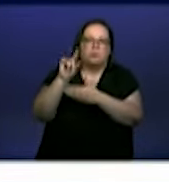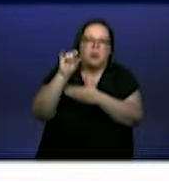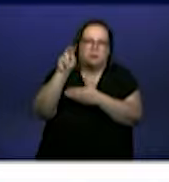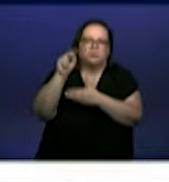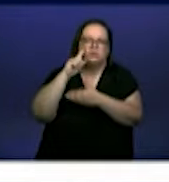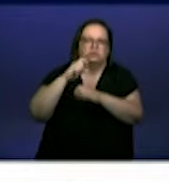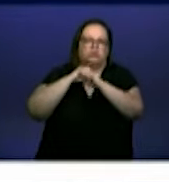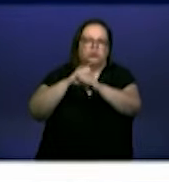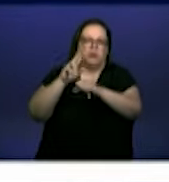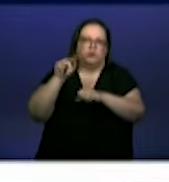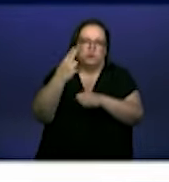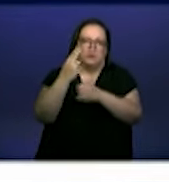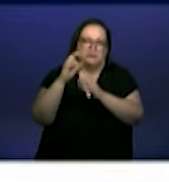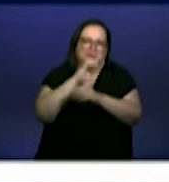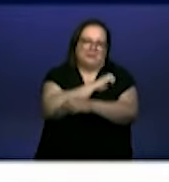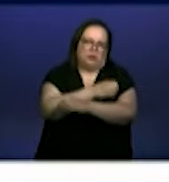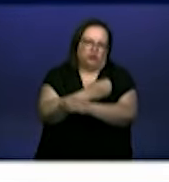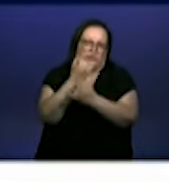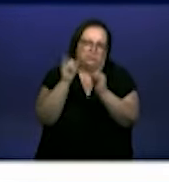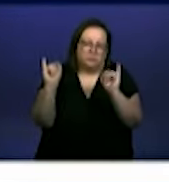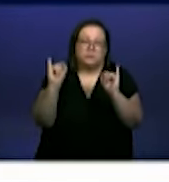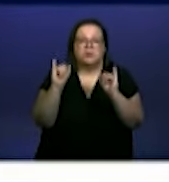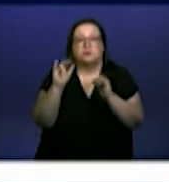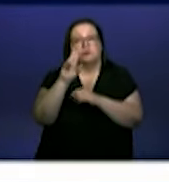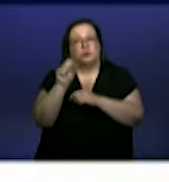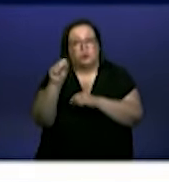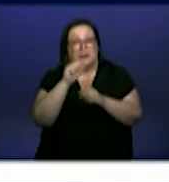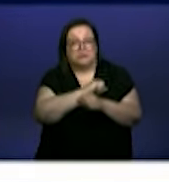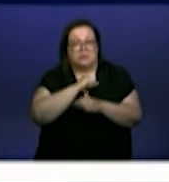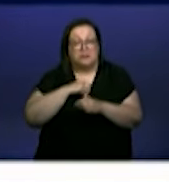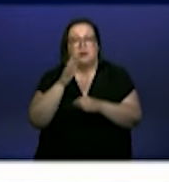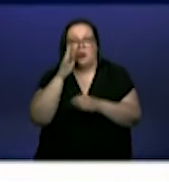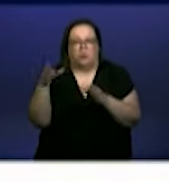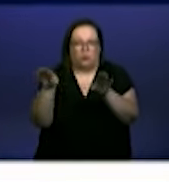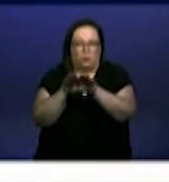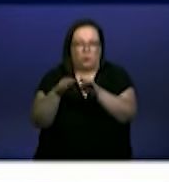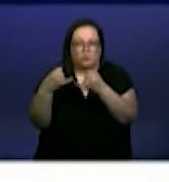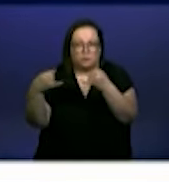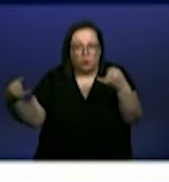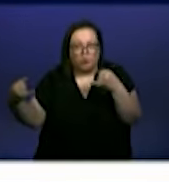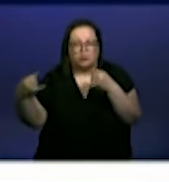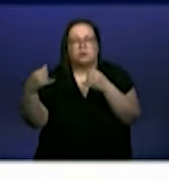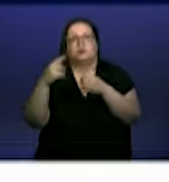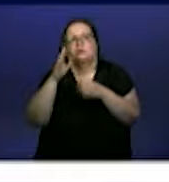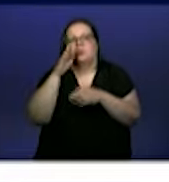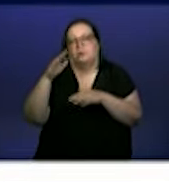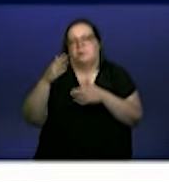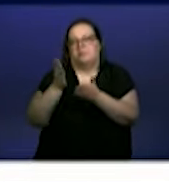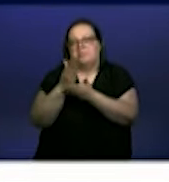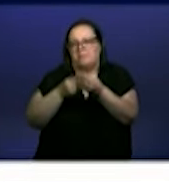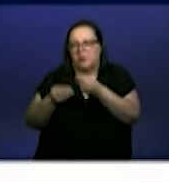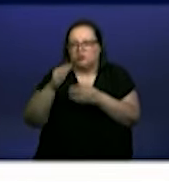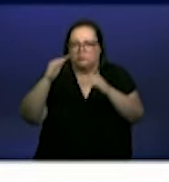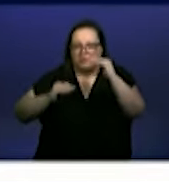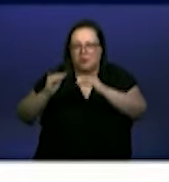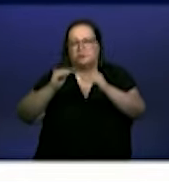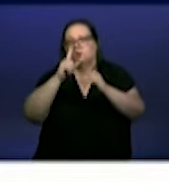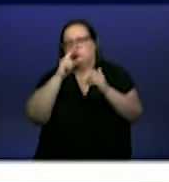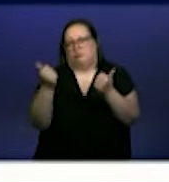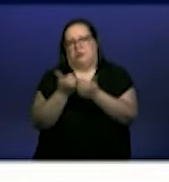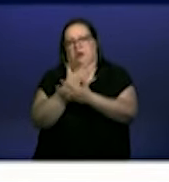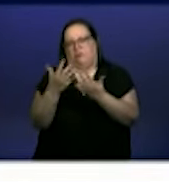independence. In the U.S. Senate, I will close the border, I will balance the budget, and I will do everything I can to bring